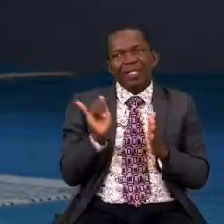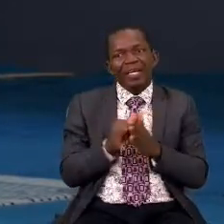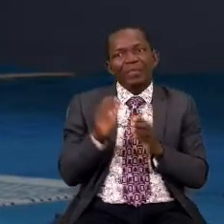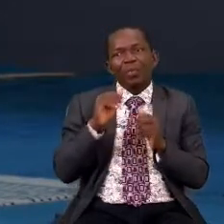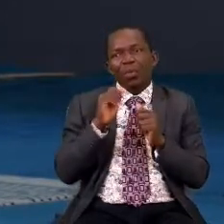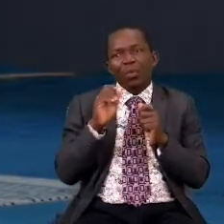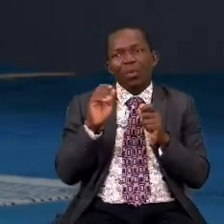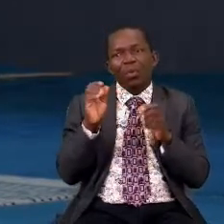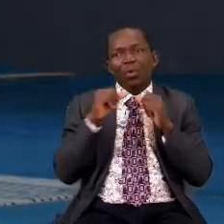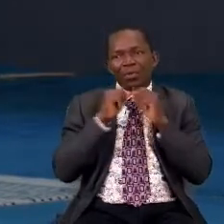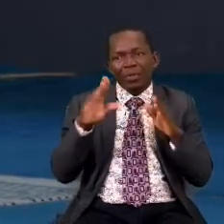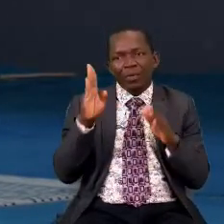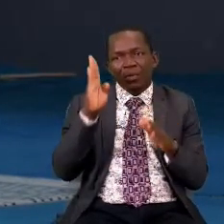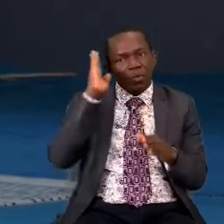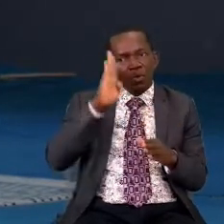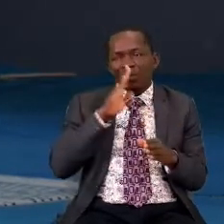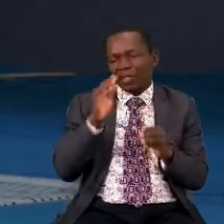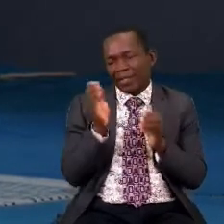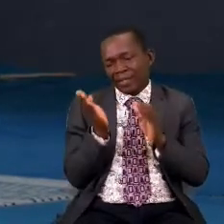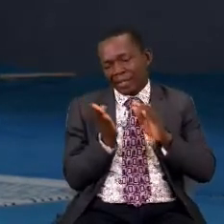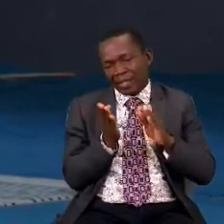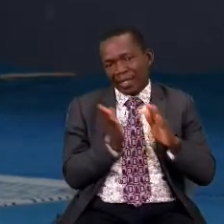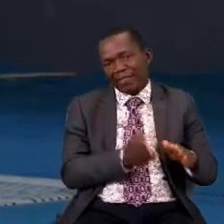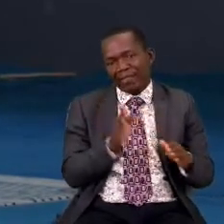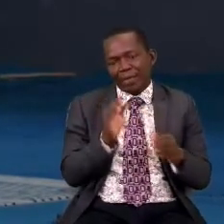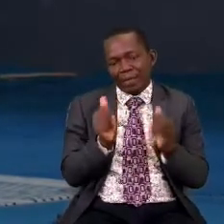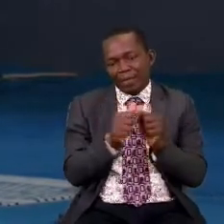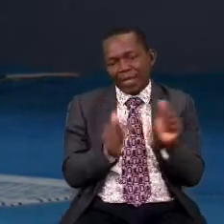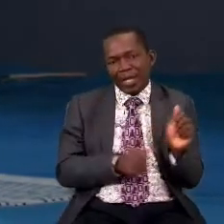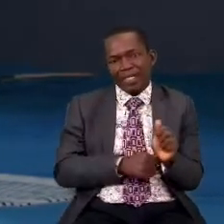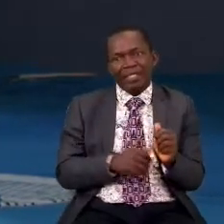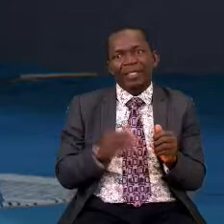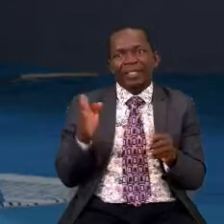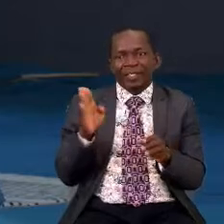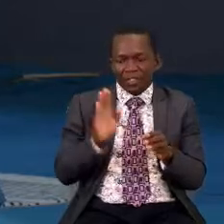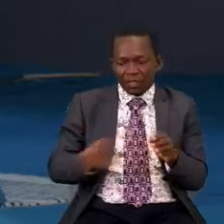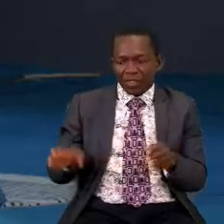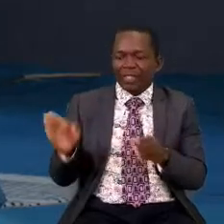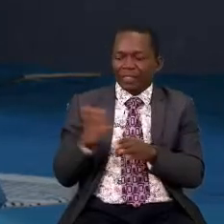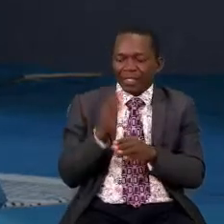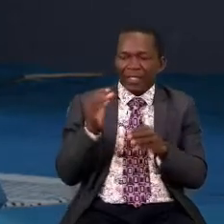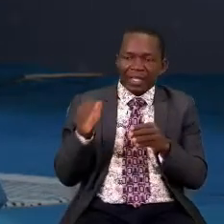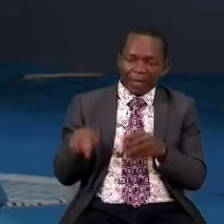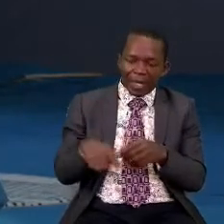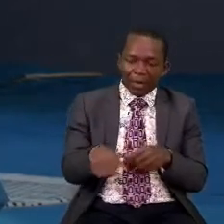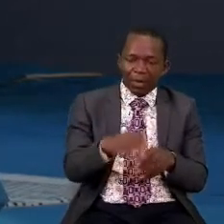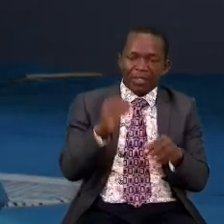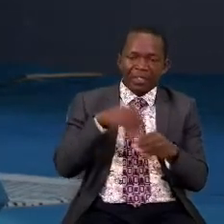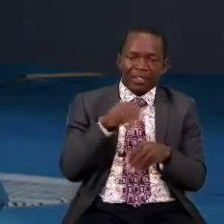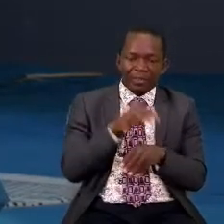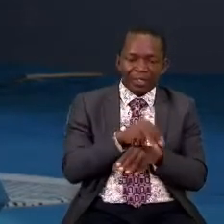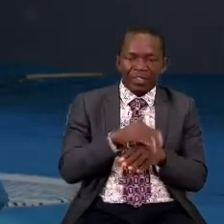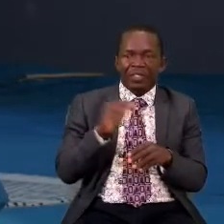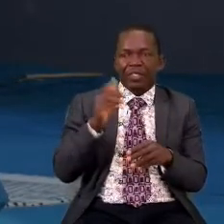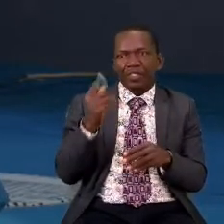in ministry. The men, the women, take them along. The fearful, the timid, the cowardly,